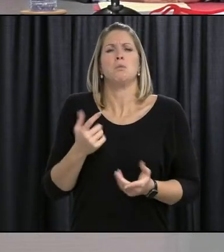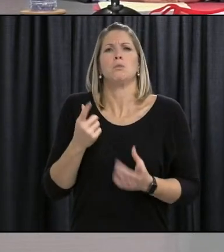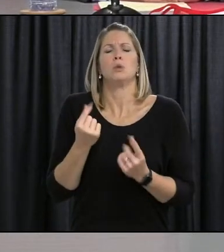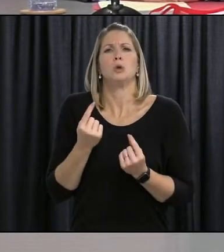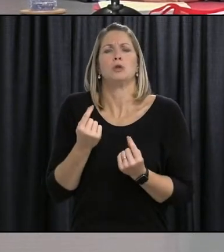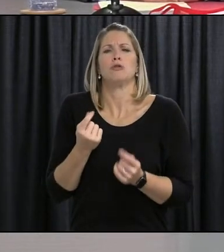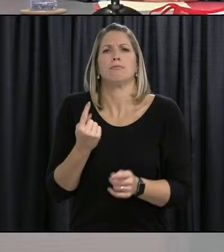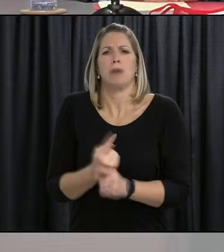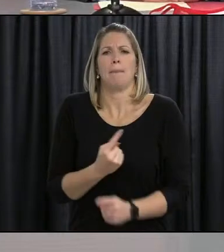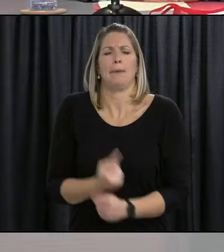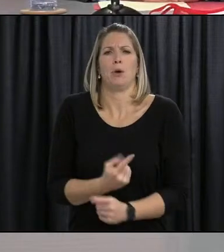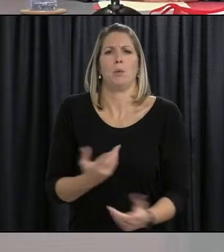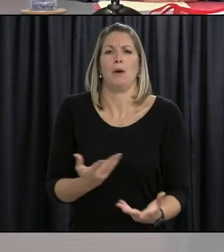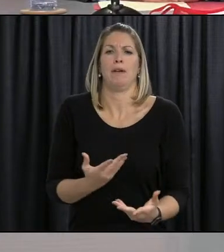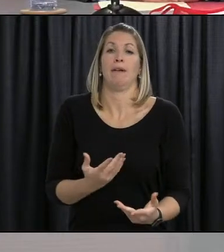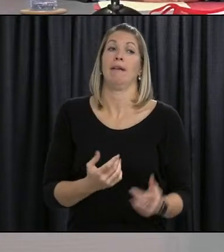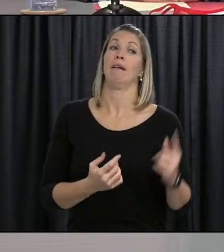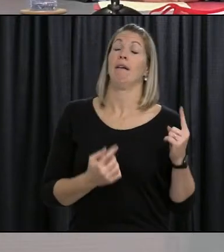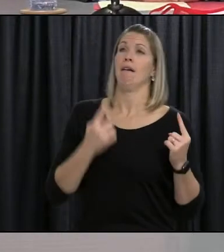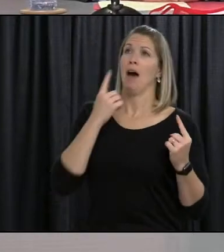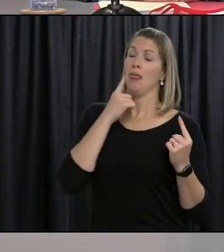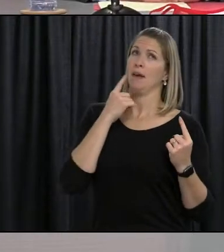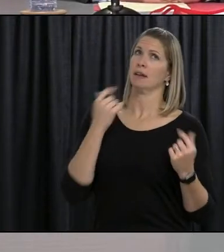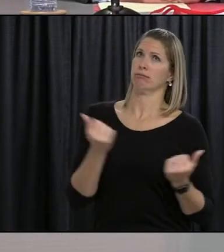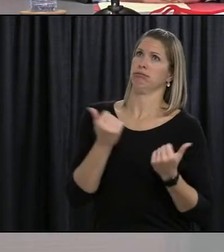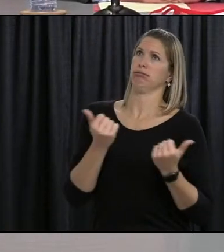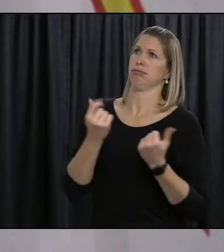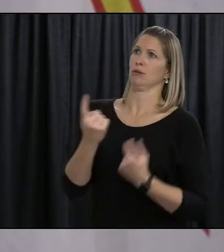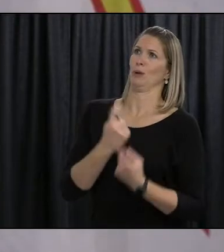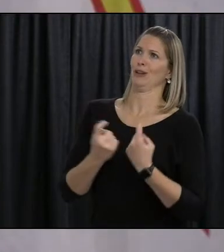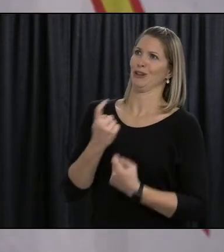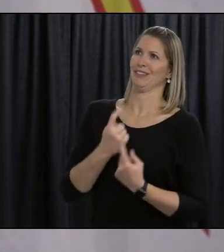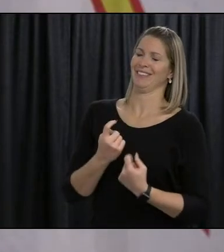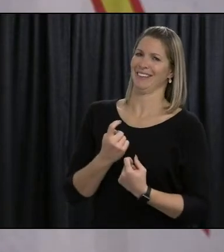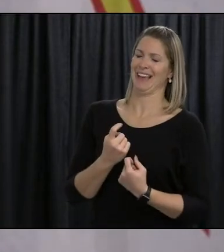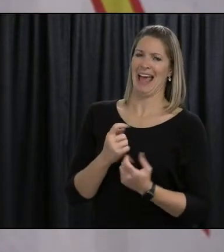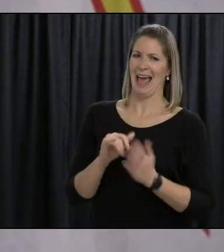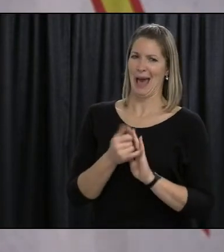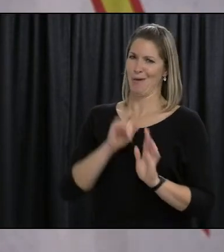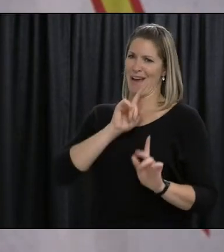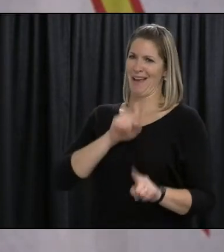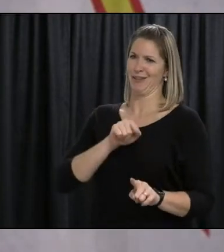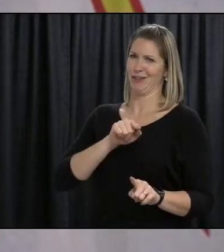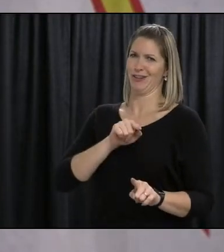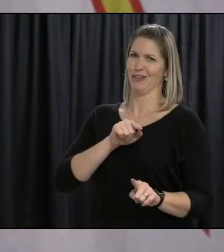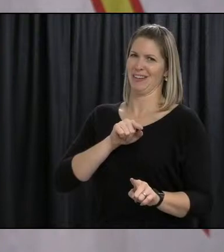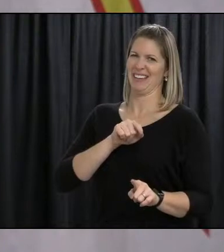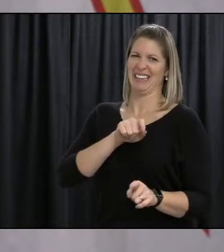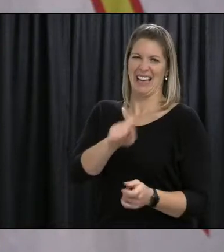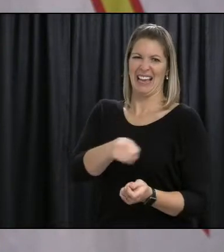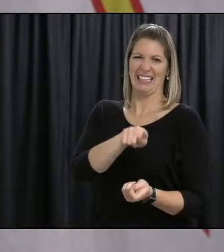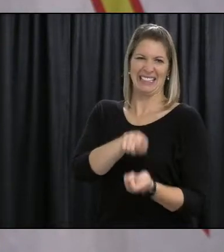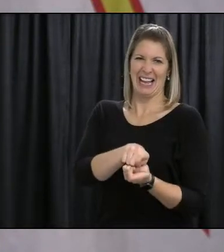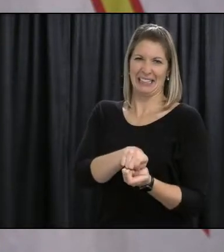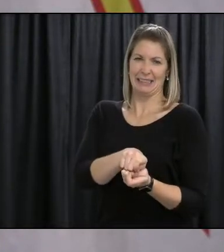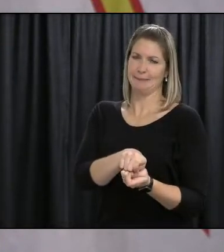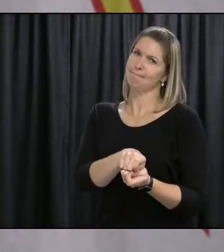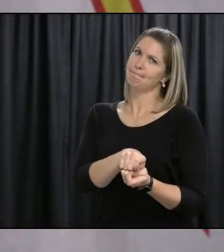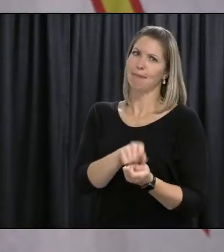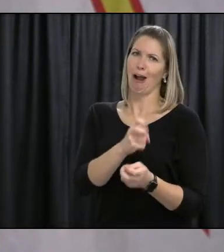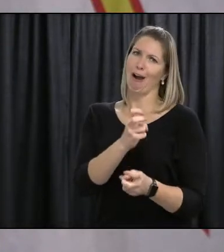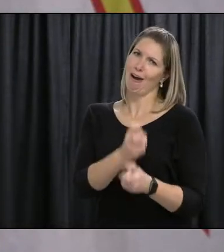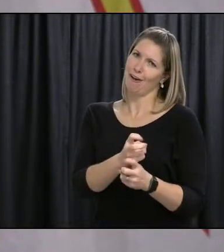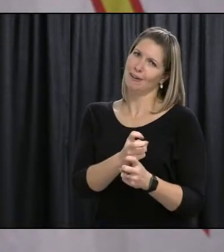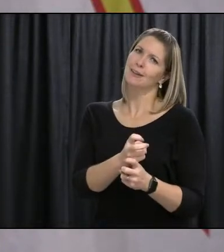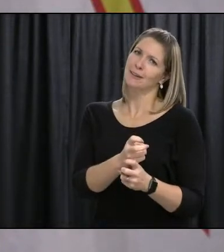I think there'll be lots of questions asked about that, and I'm not sure that anyone can answer that definitively at this point, but certainly